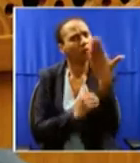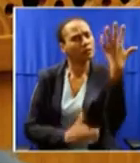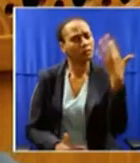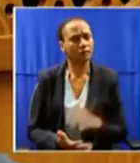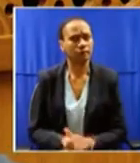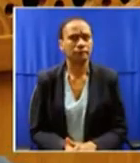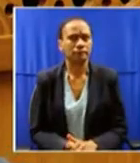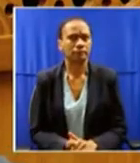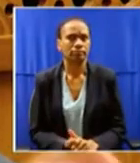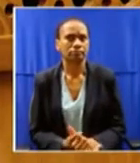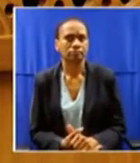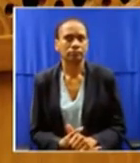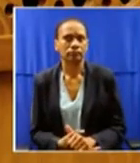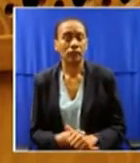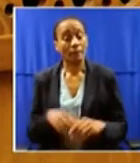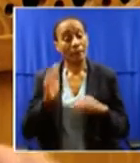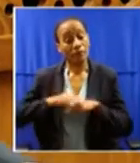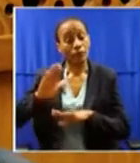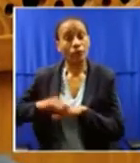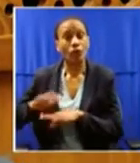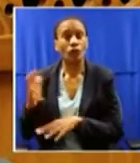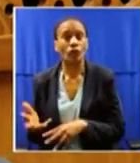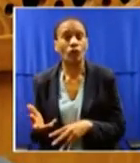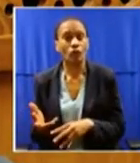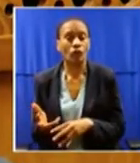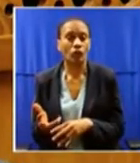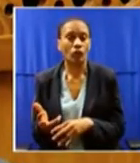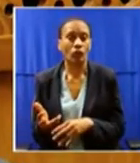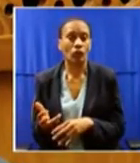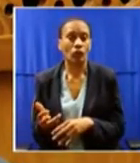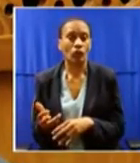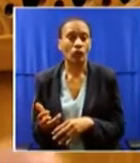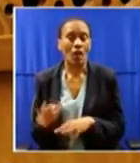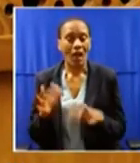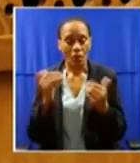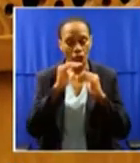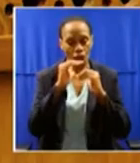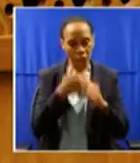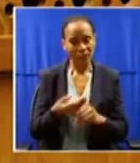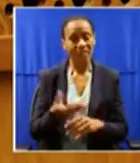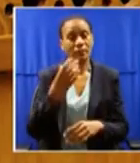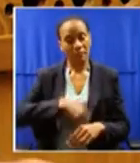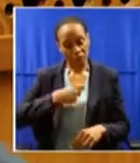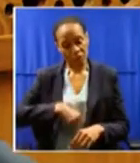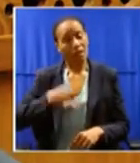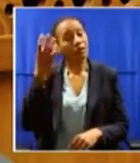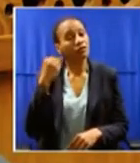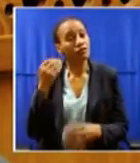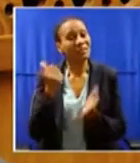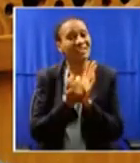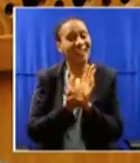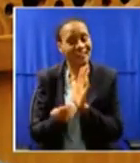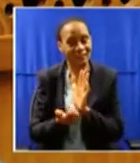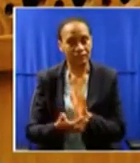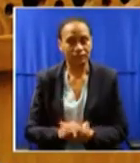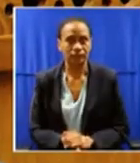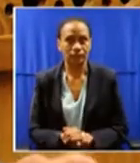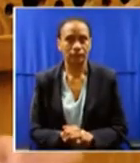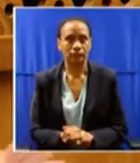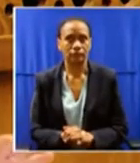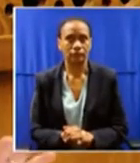seem to go much further than what is required in the Protection of Personal Information Act. House